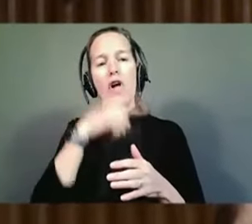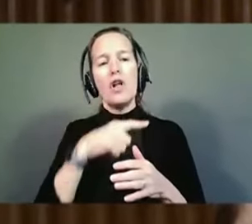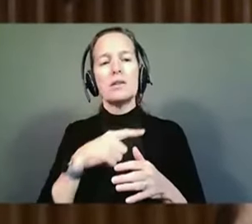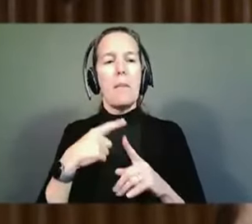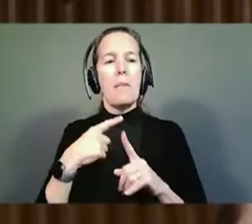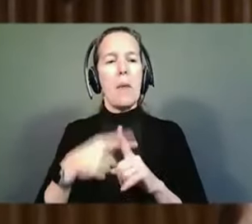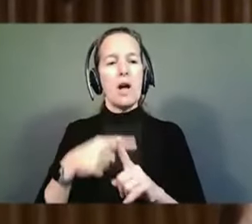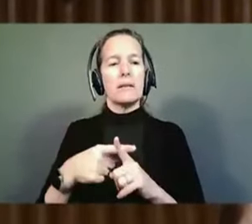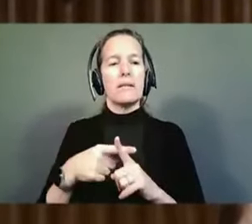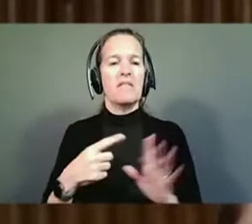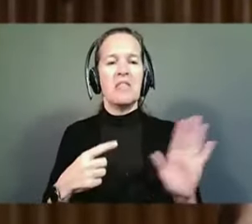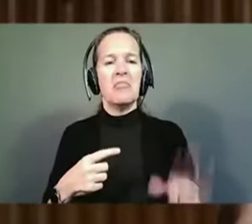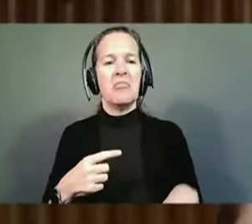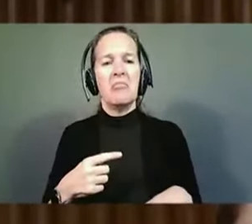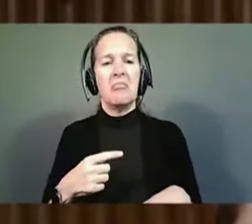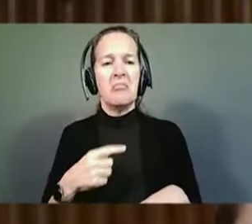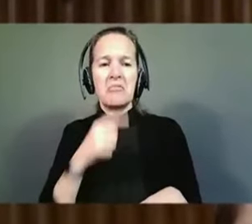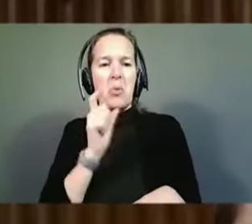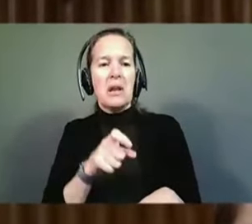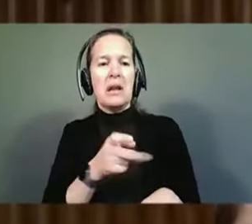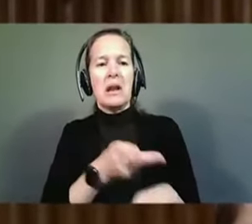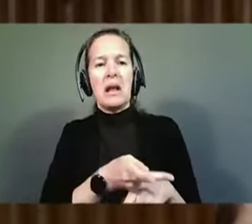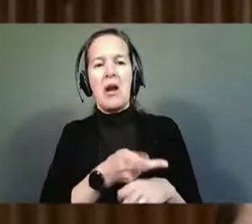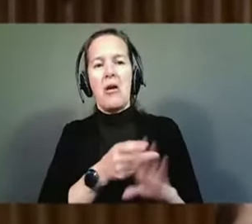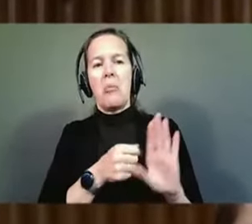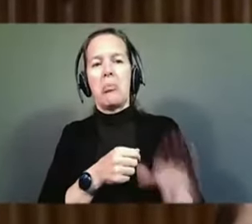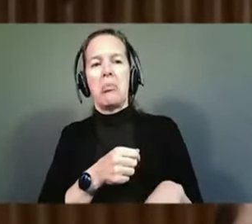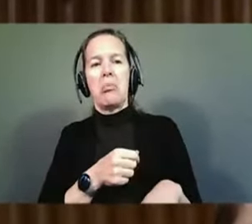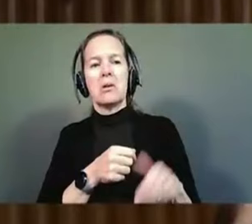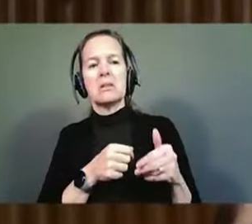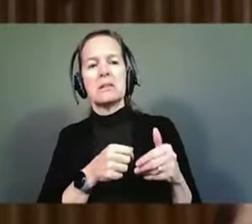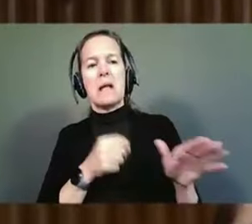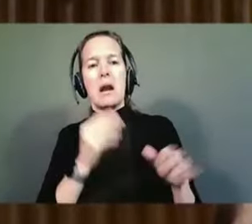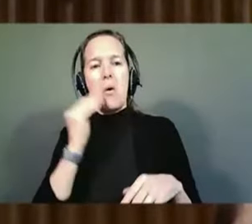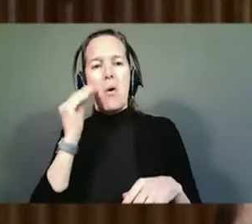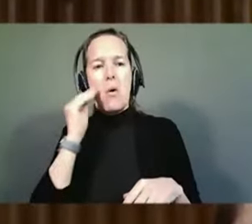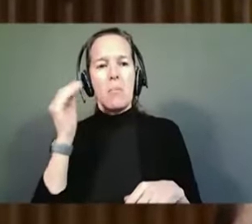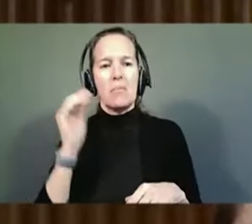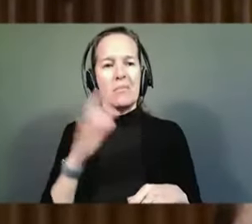and that I didn't actually need any care. I was sent home as a psych patient.